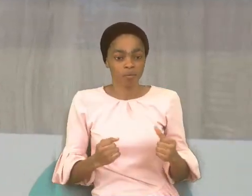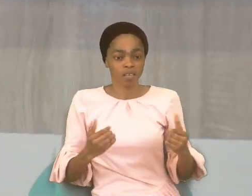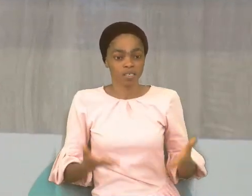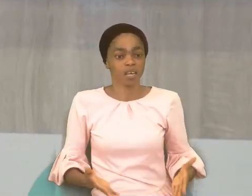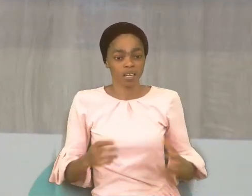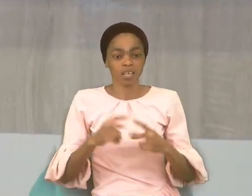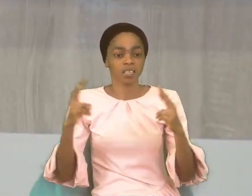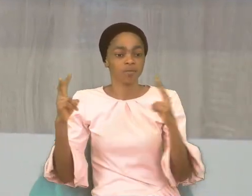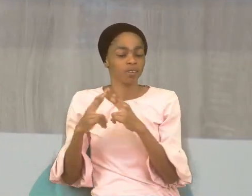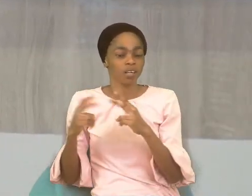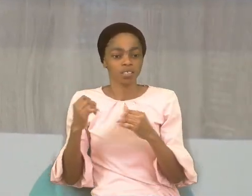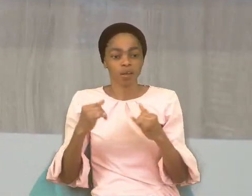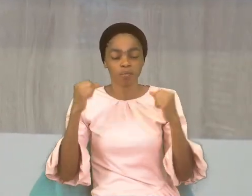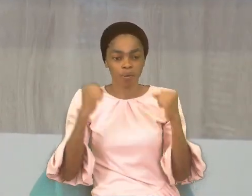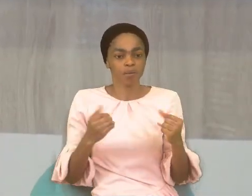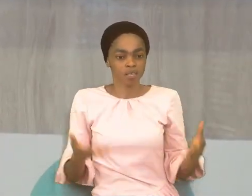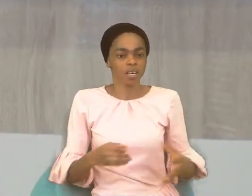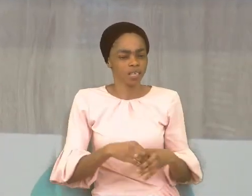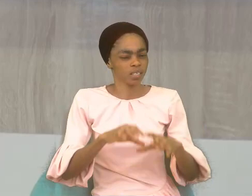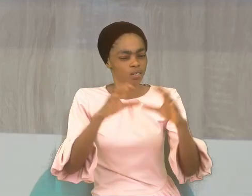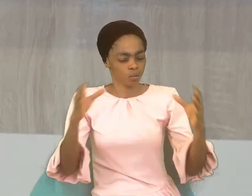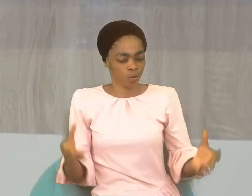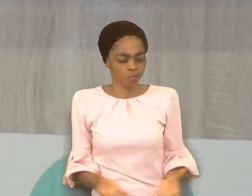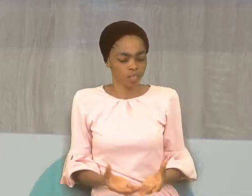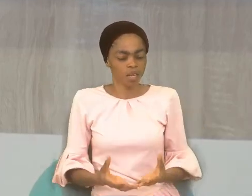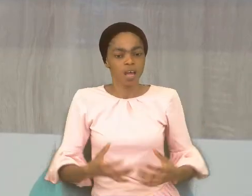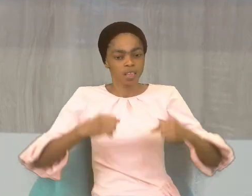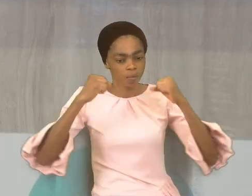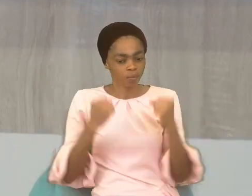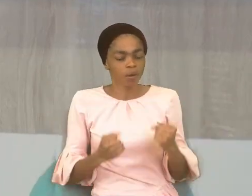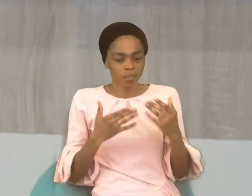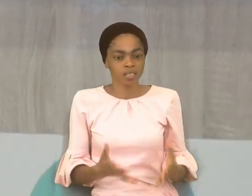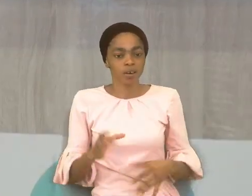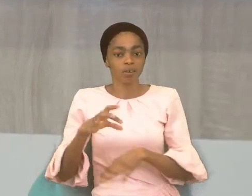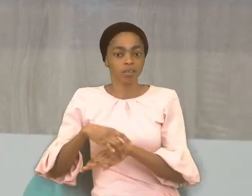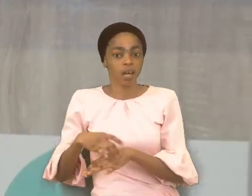earth, that we will show you, we will smear